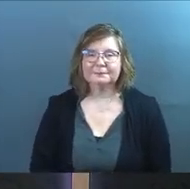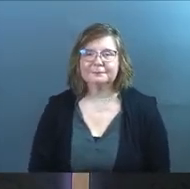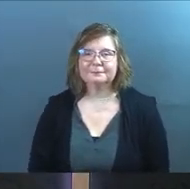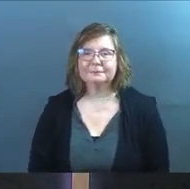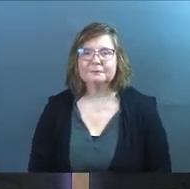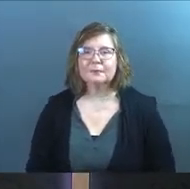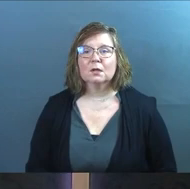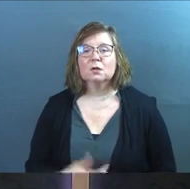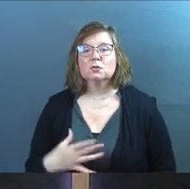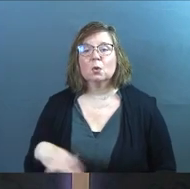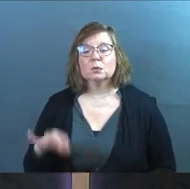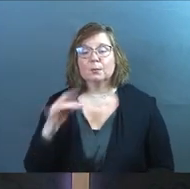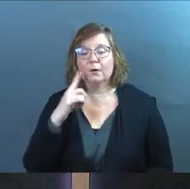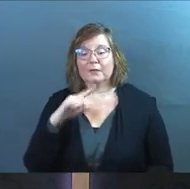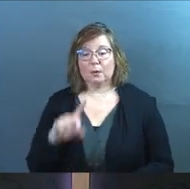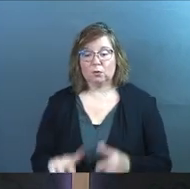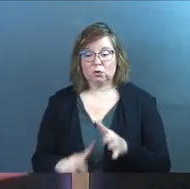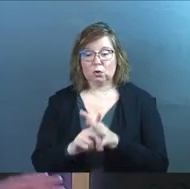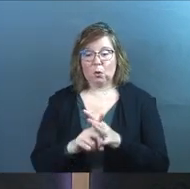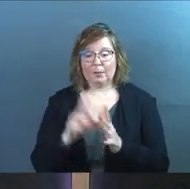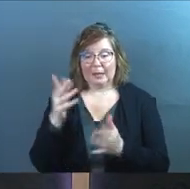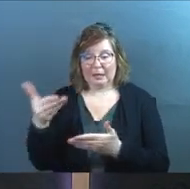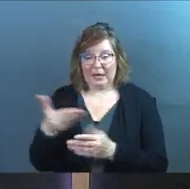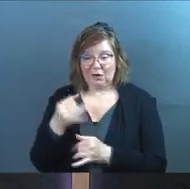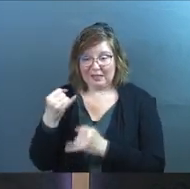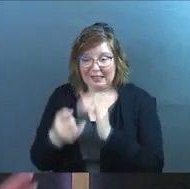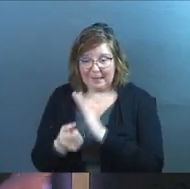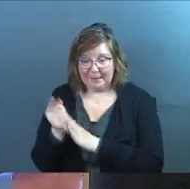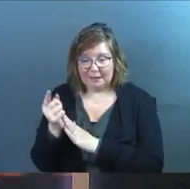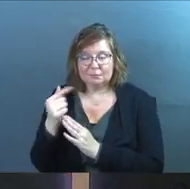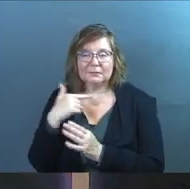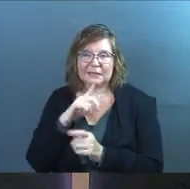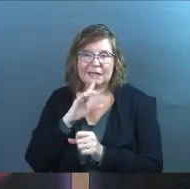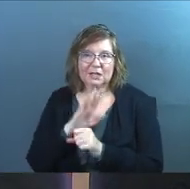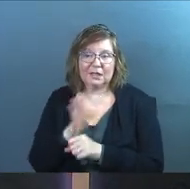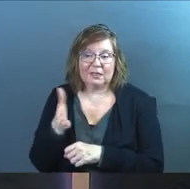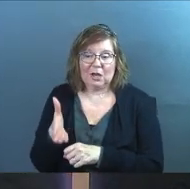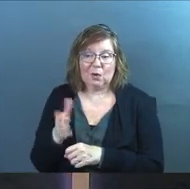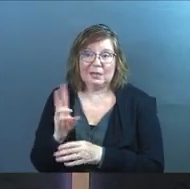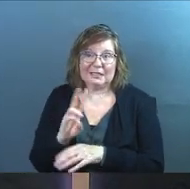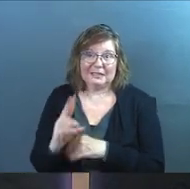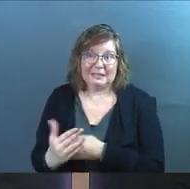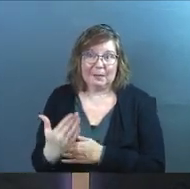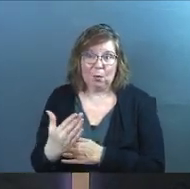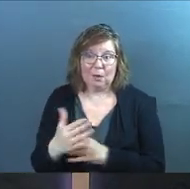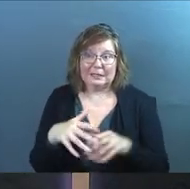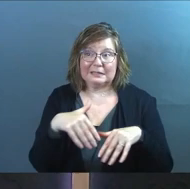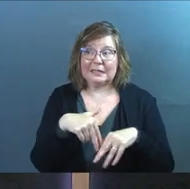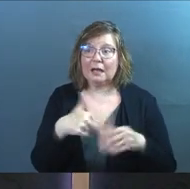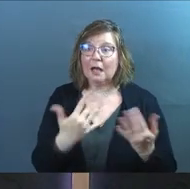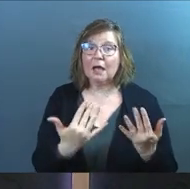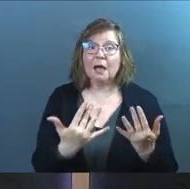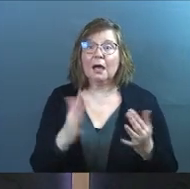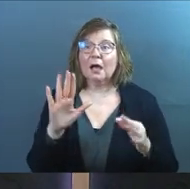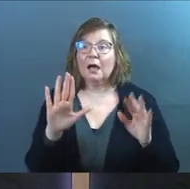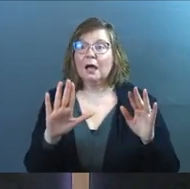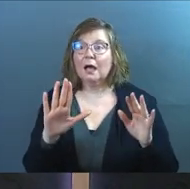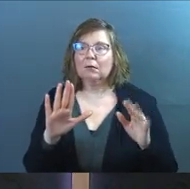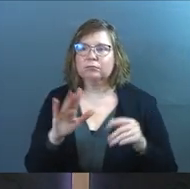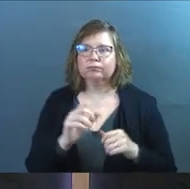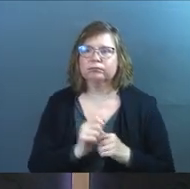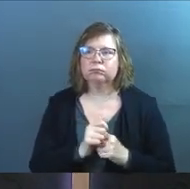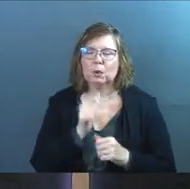And so it was important for them. They would show up. These guys who got hired at the 11th hour, I can almost guarantee they were there at 6 a.m. with the other guys, but nobody would